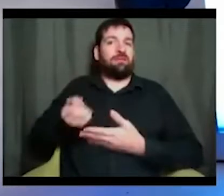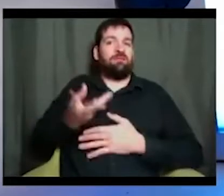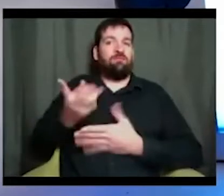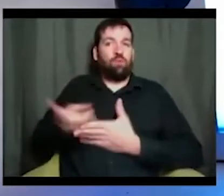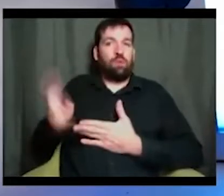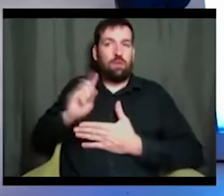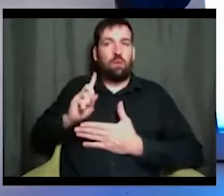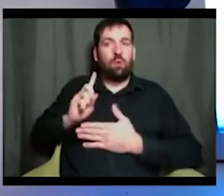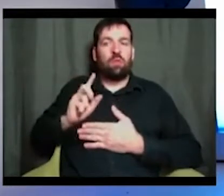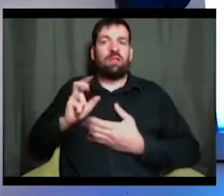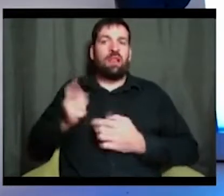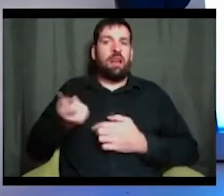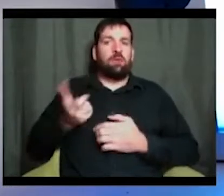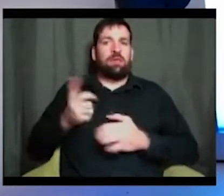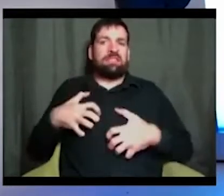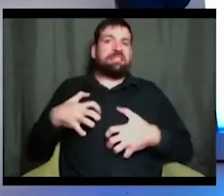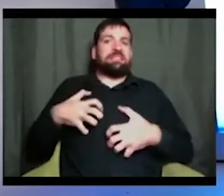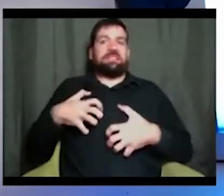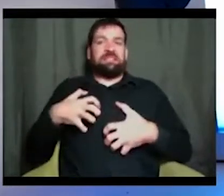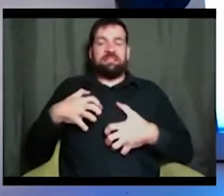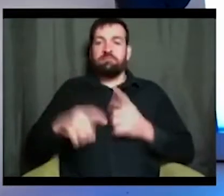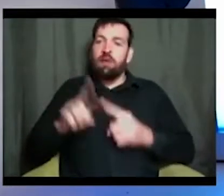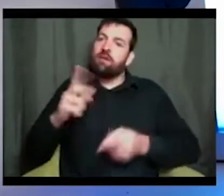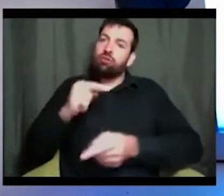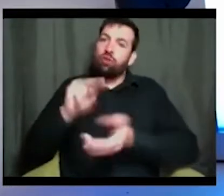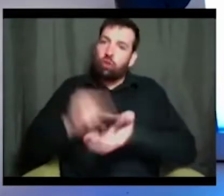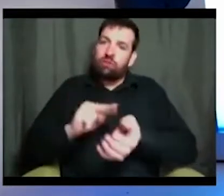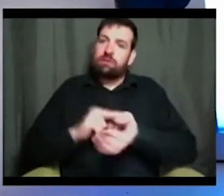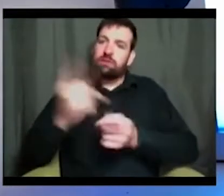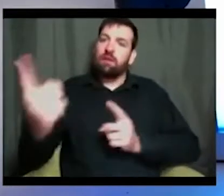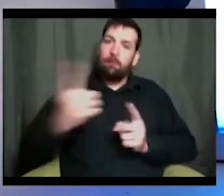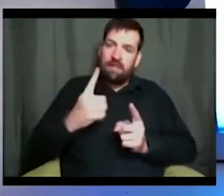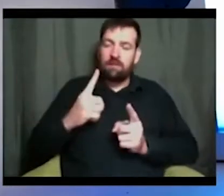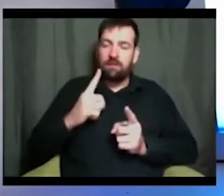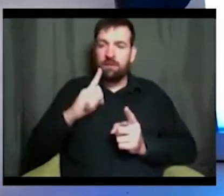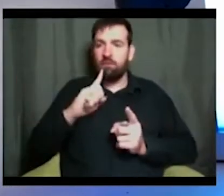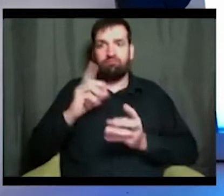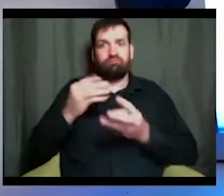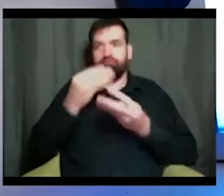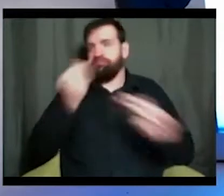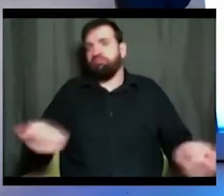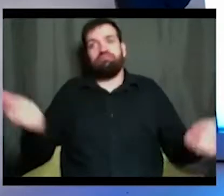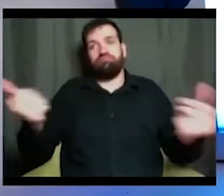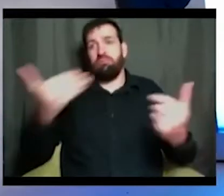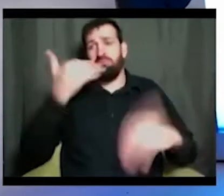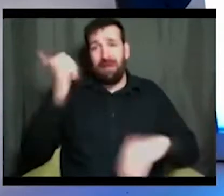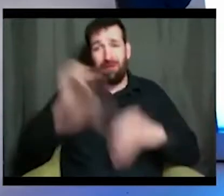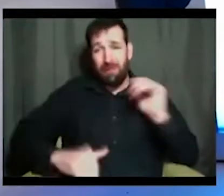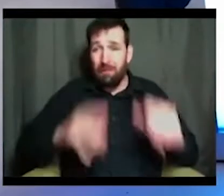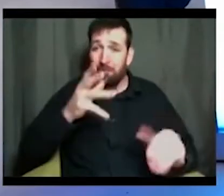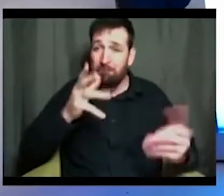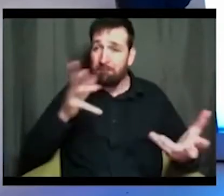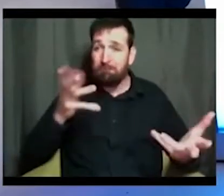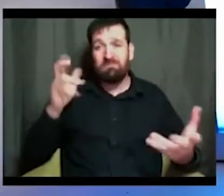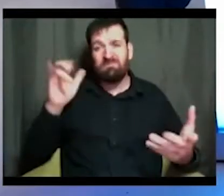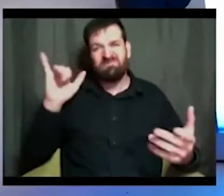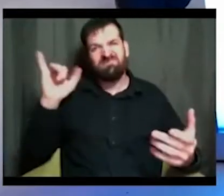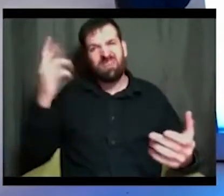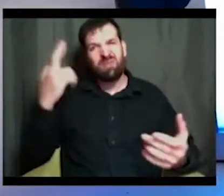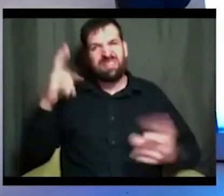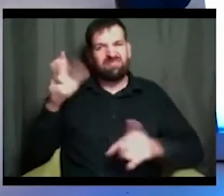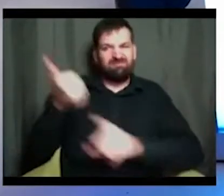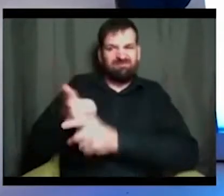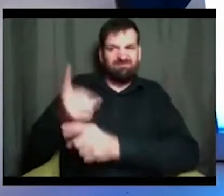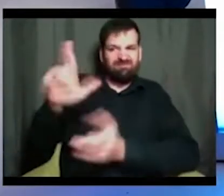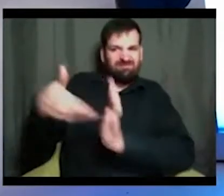squeamish, but those nurses are able to come in and handle him way better than mom would have even. So Oh, yeah. there's No, a reason why definitely. they do what they do. My 11-year-old